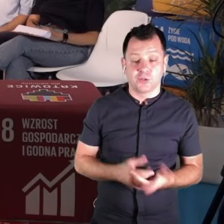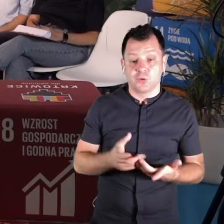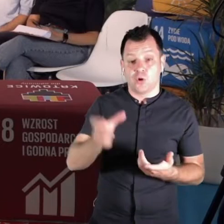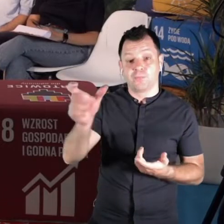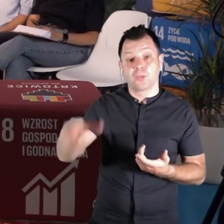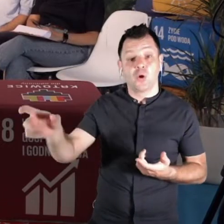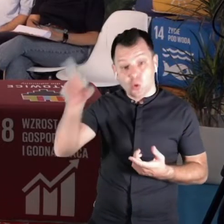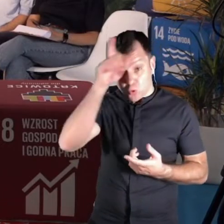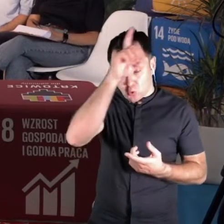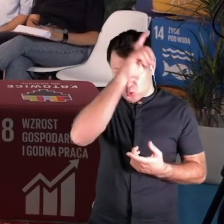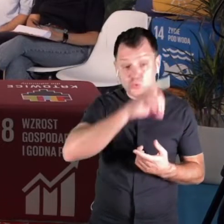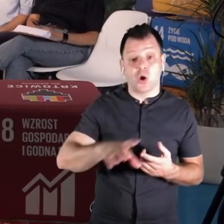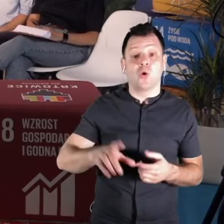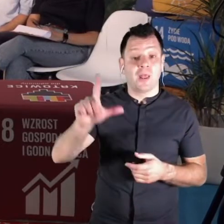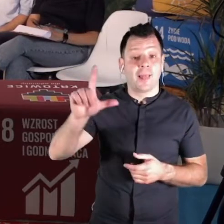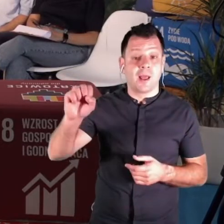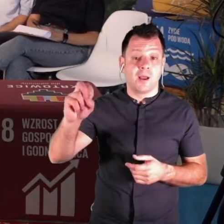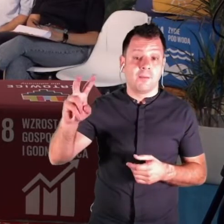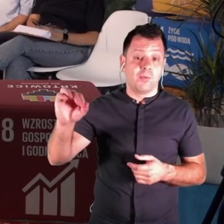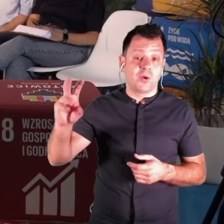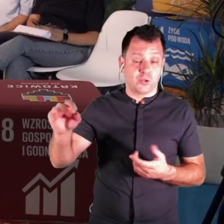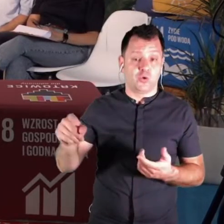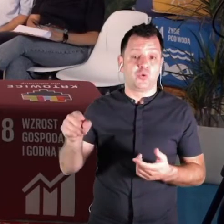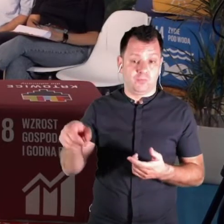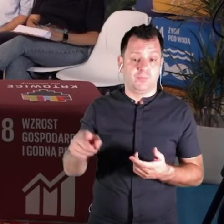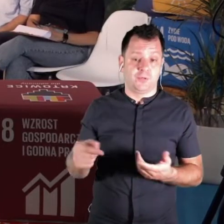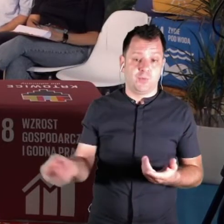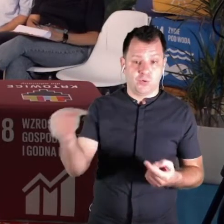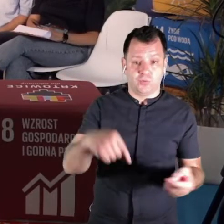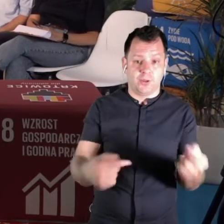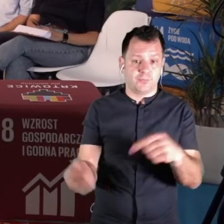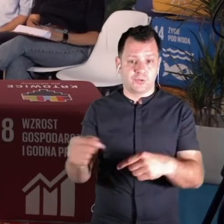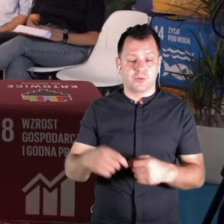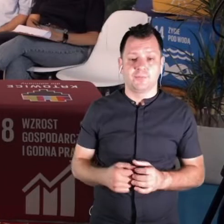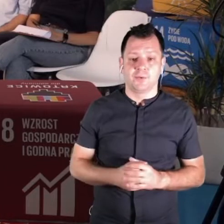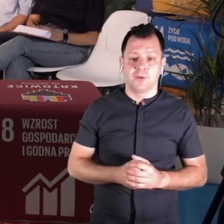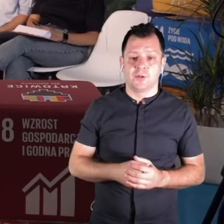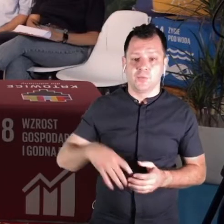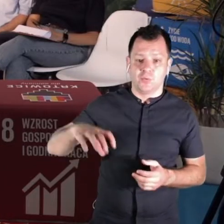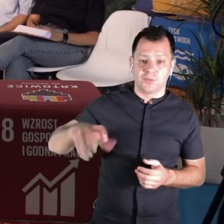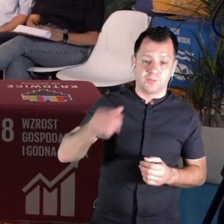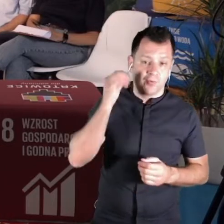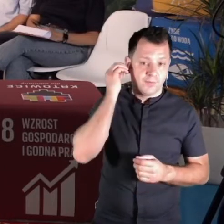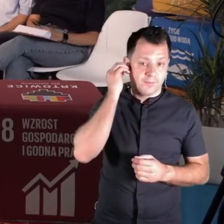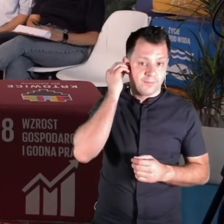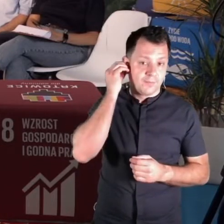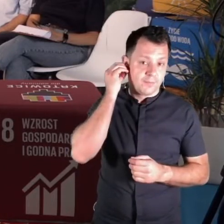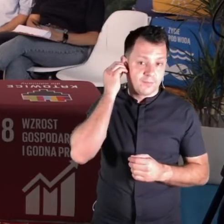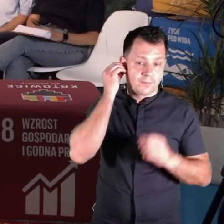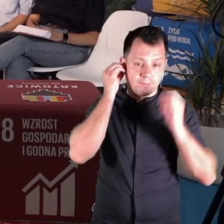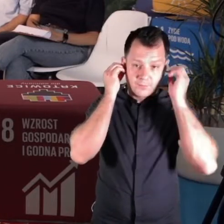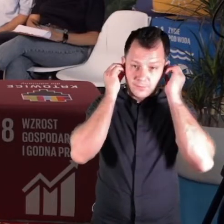city. And as I told you about testing, we have I have 2 examples, both connected with food, because it's important for